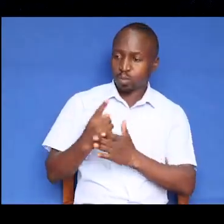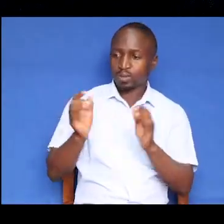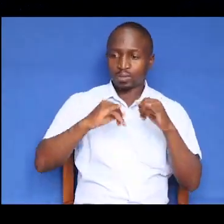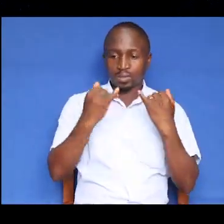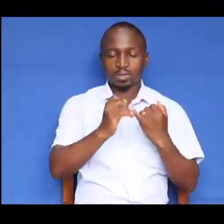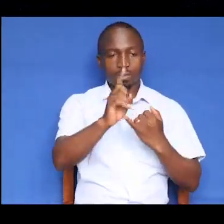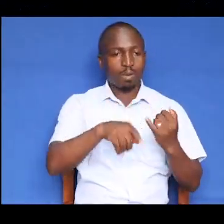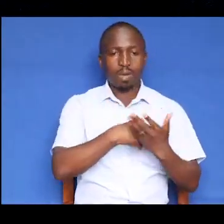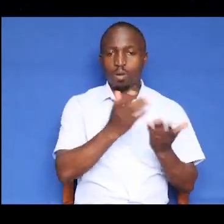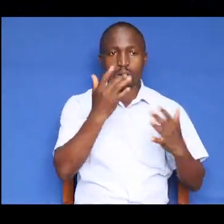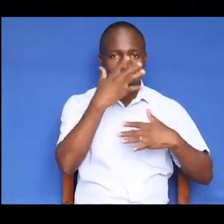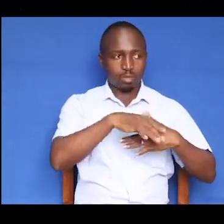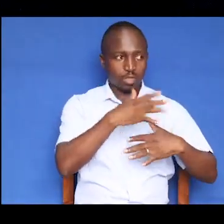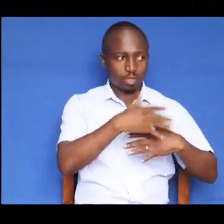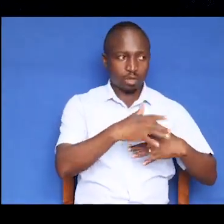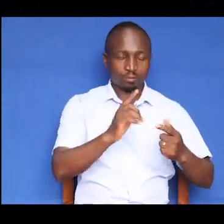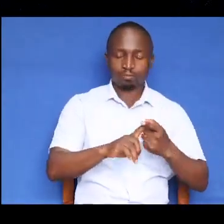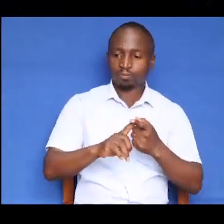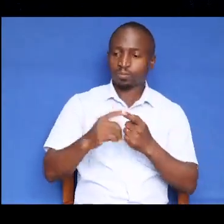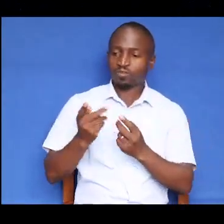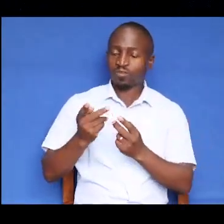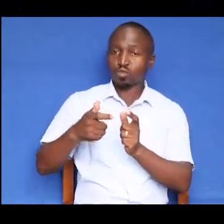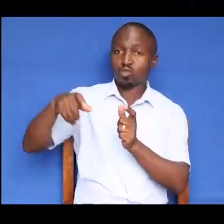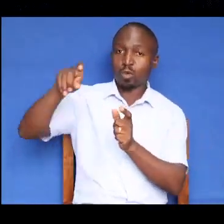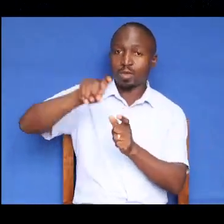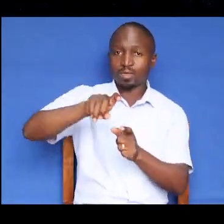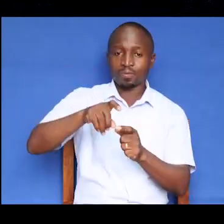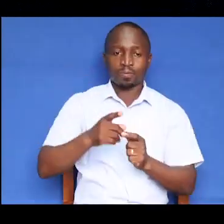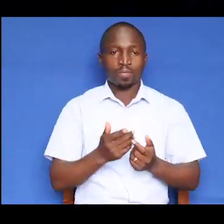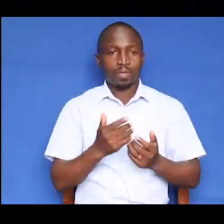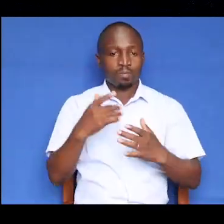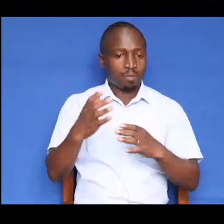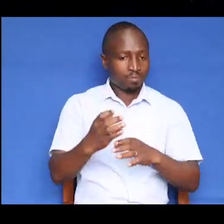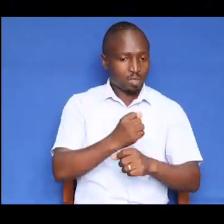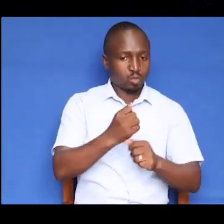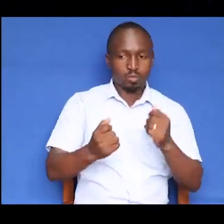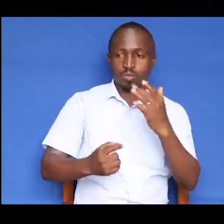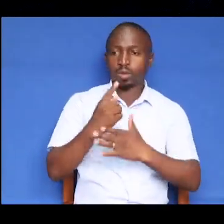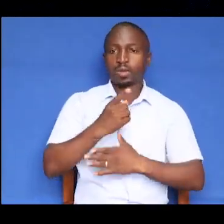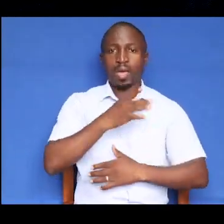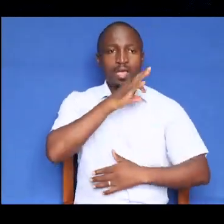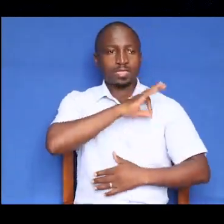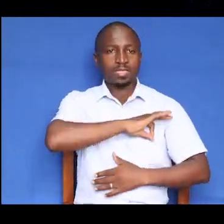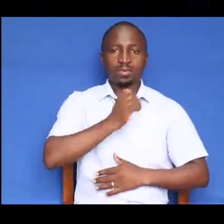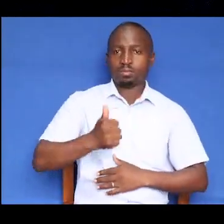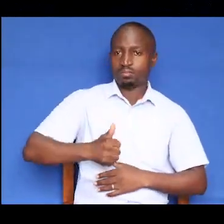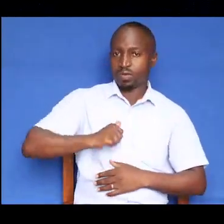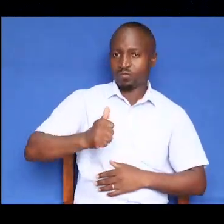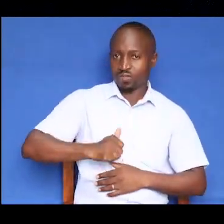non-trading institutions. We add self-employment income.